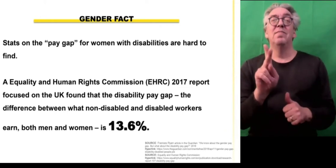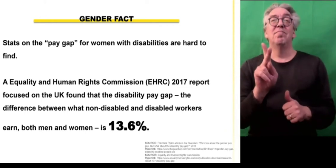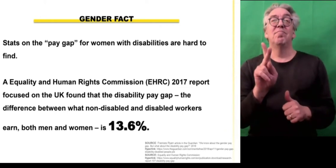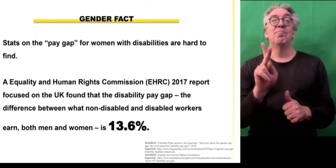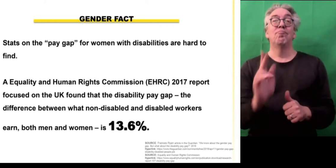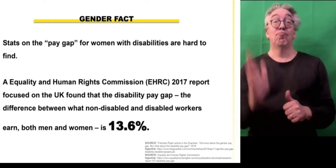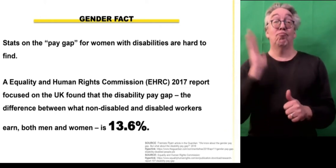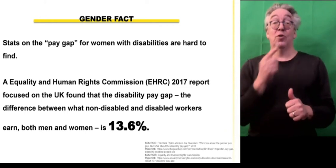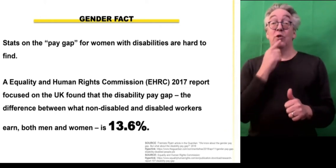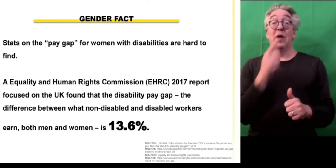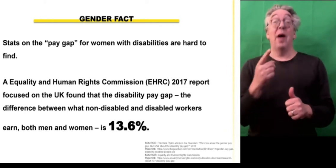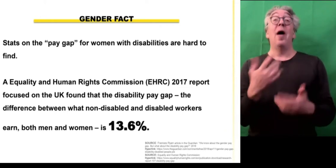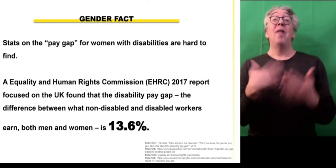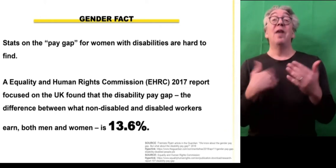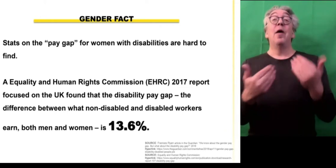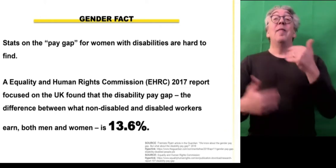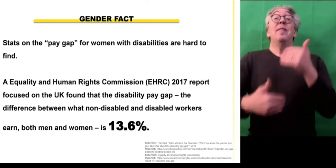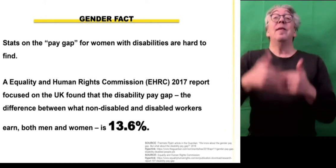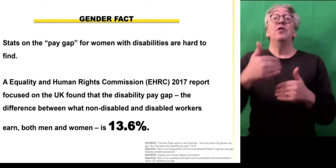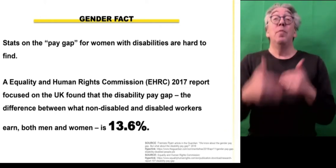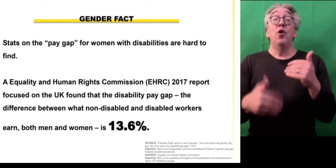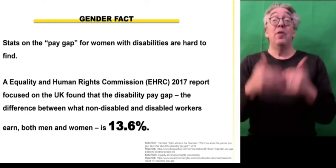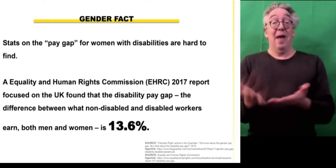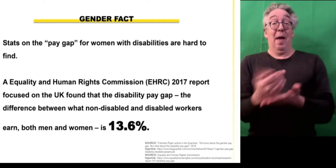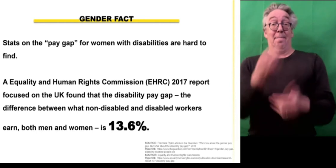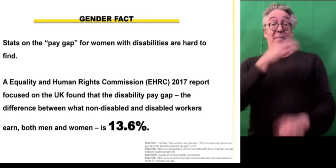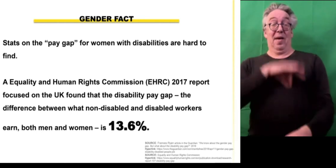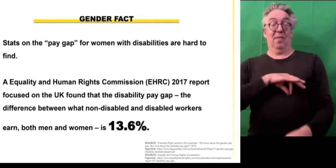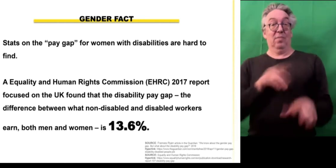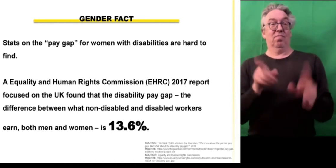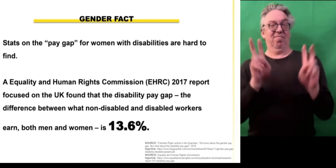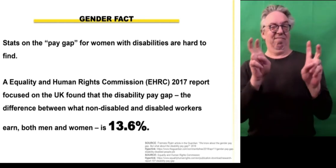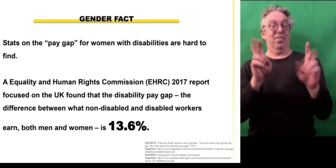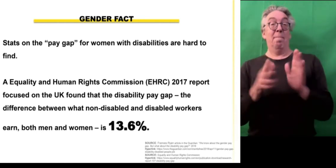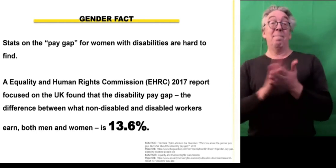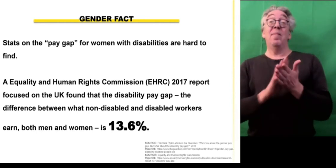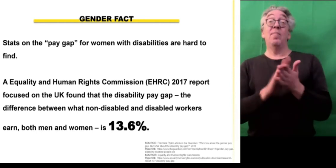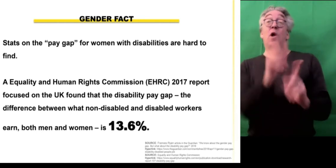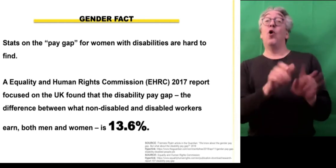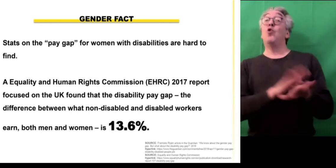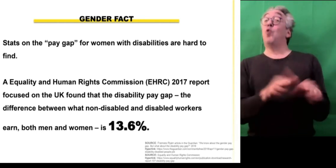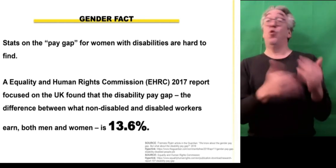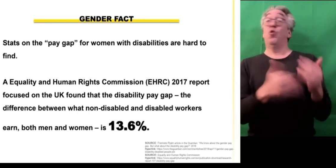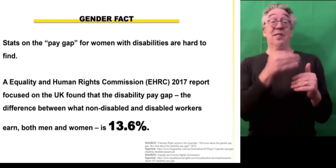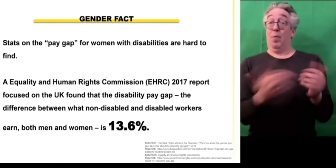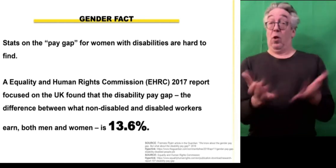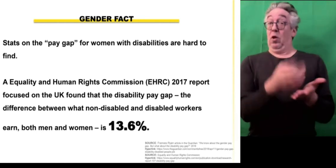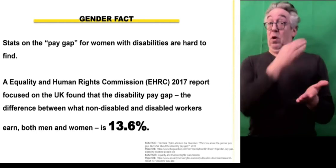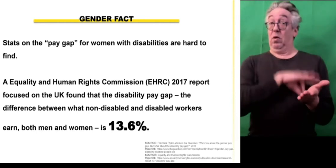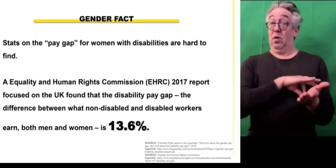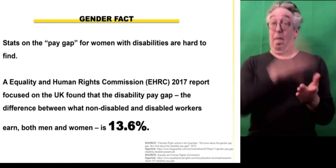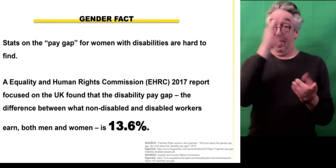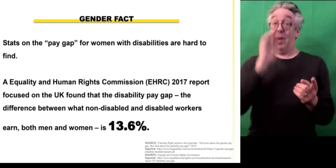gap. Sort of the difference between what non-disabled and disabled workers earn, both men and women, are